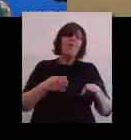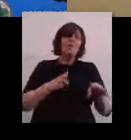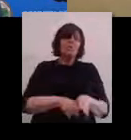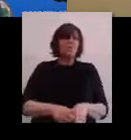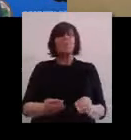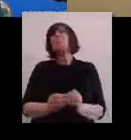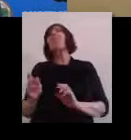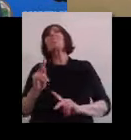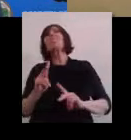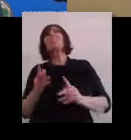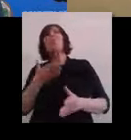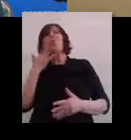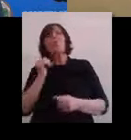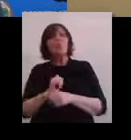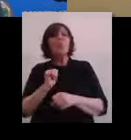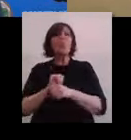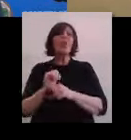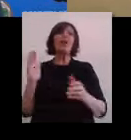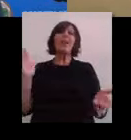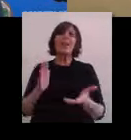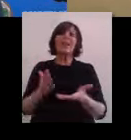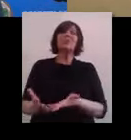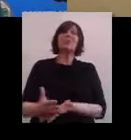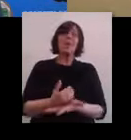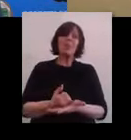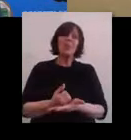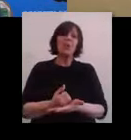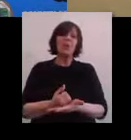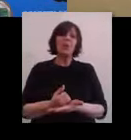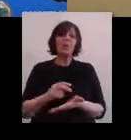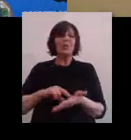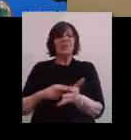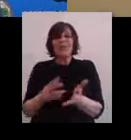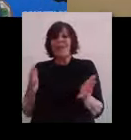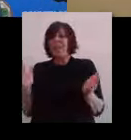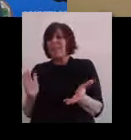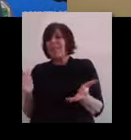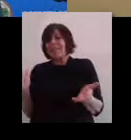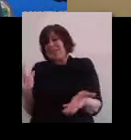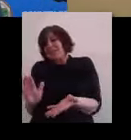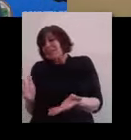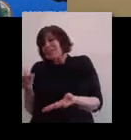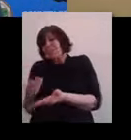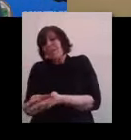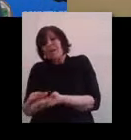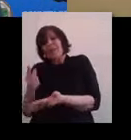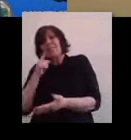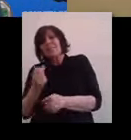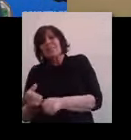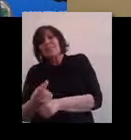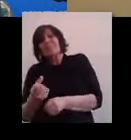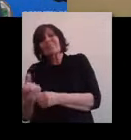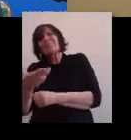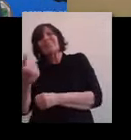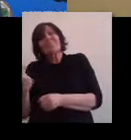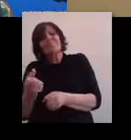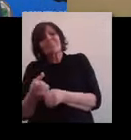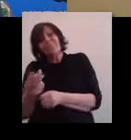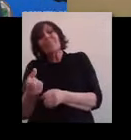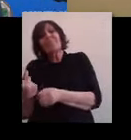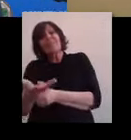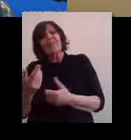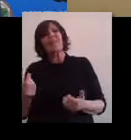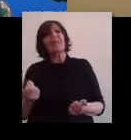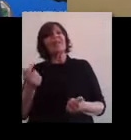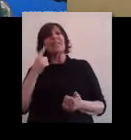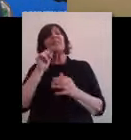that's going to come into government, and that would mean less money that we'd even have going into 2021 and beyond. So it's very important that we get the stimulus aid